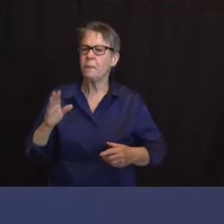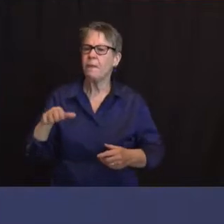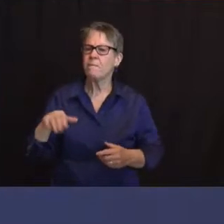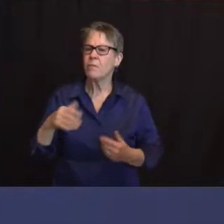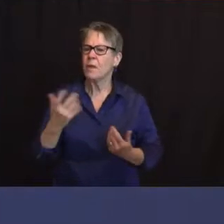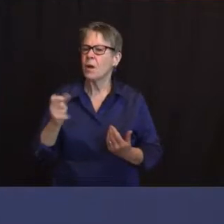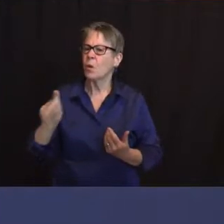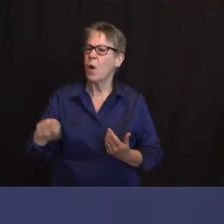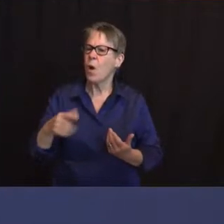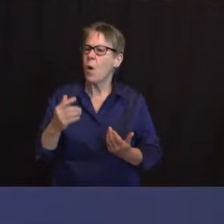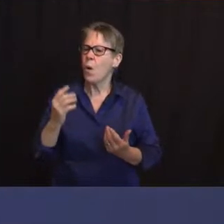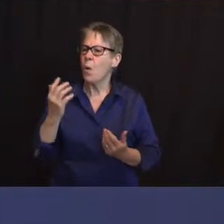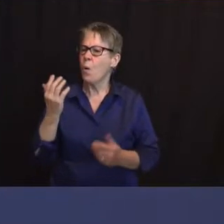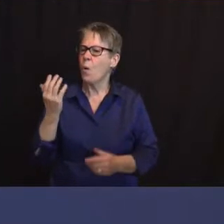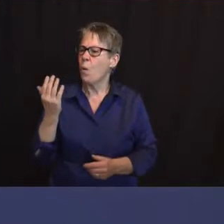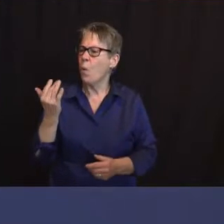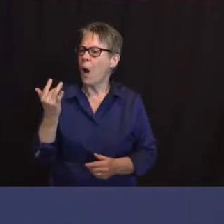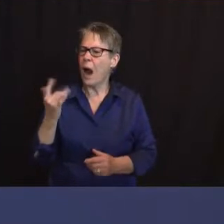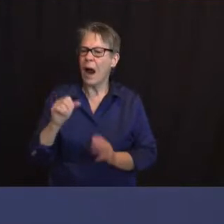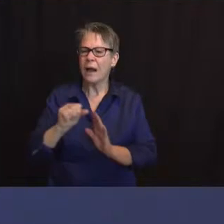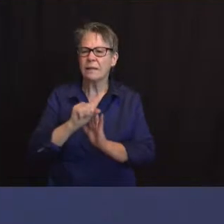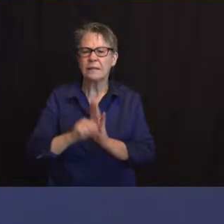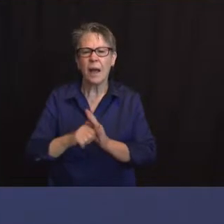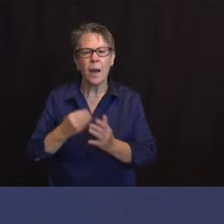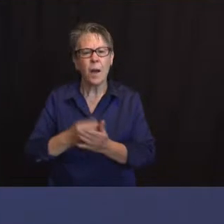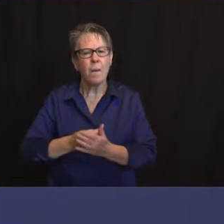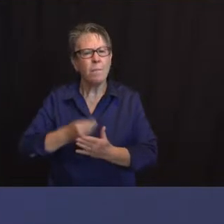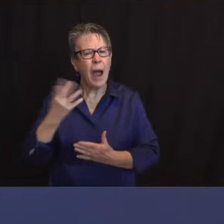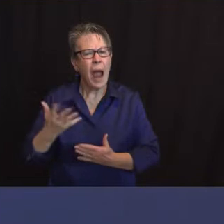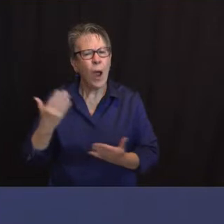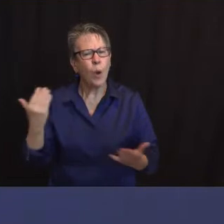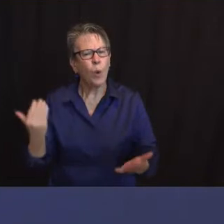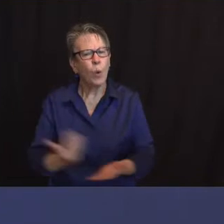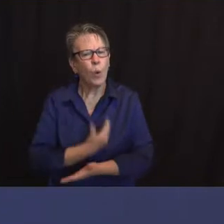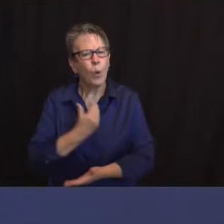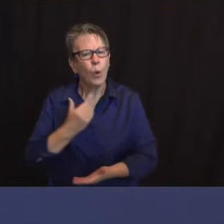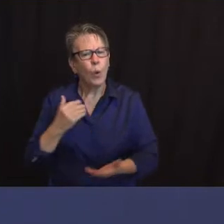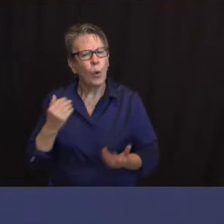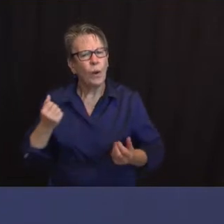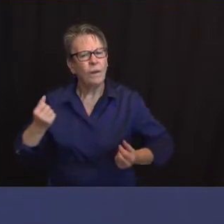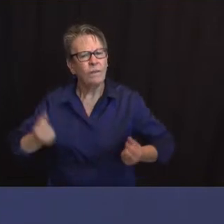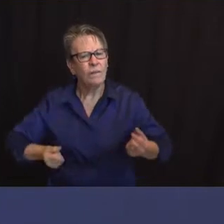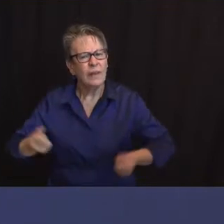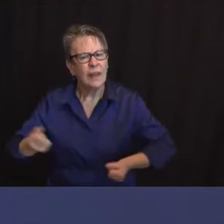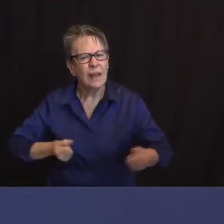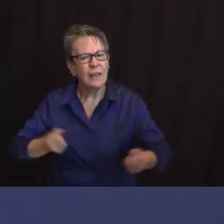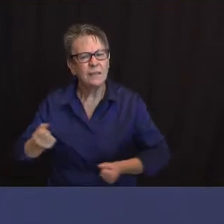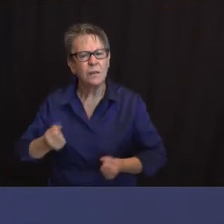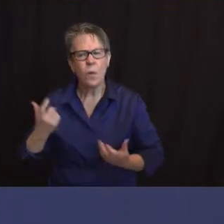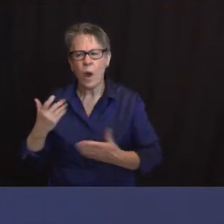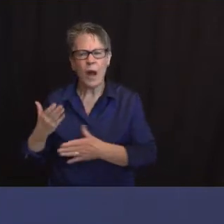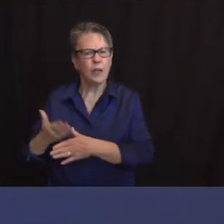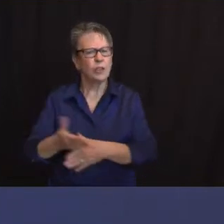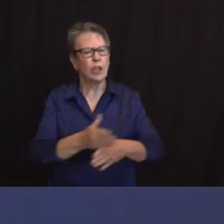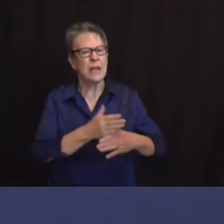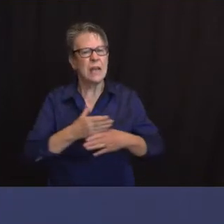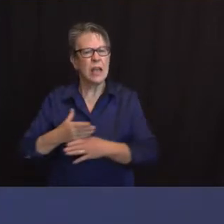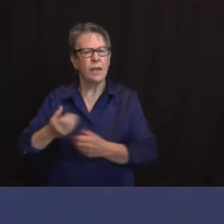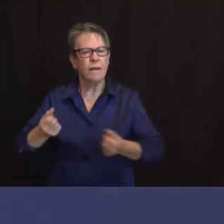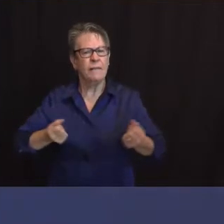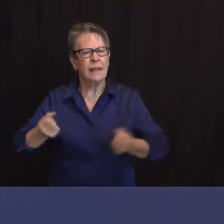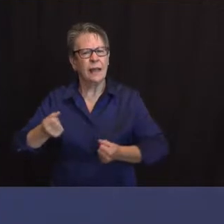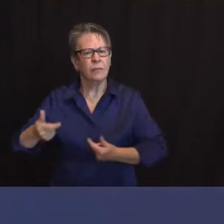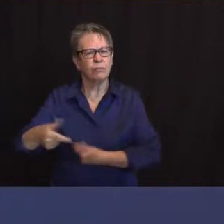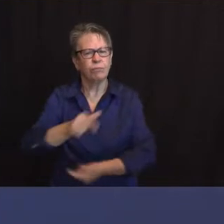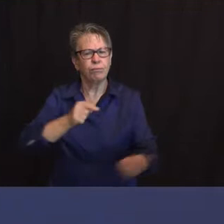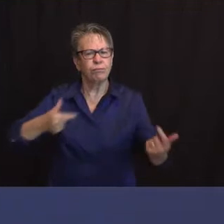other providers to use their vans or convert existing state vehicles? I saw the headline. It must have been their report. Did they write something